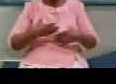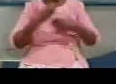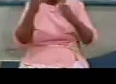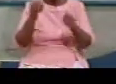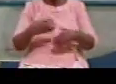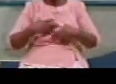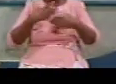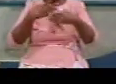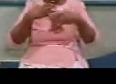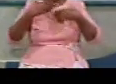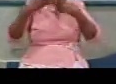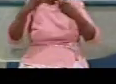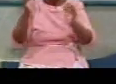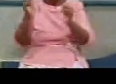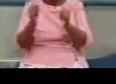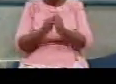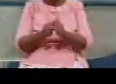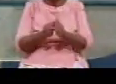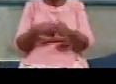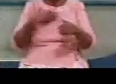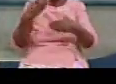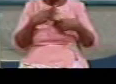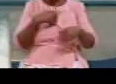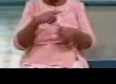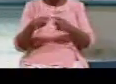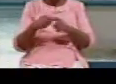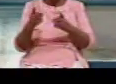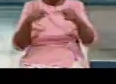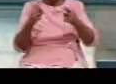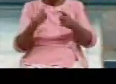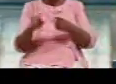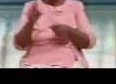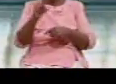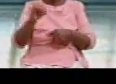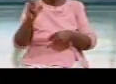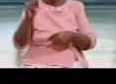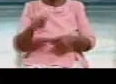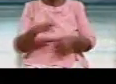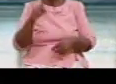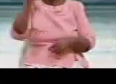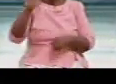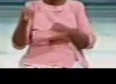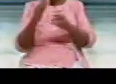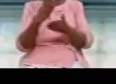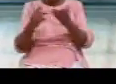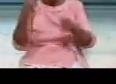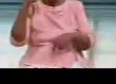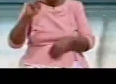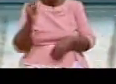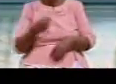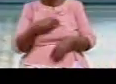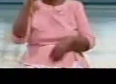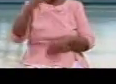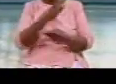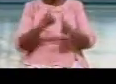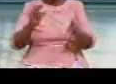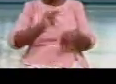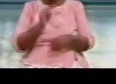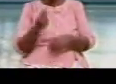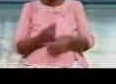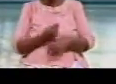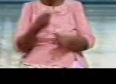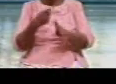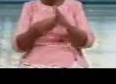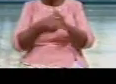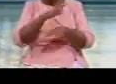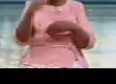into Zion. And when we come into Zion, he does something for us. He delivers us from